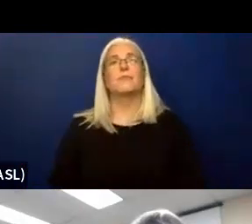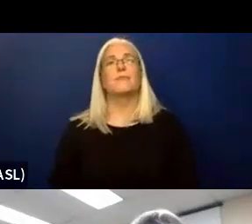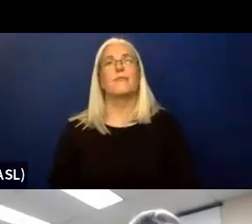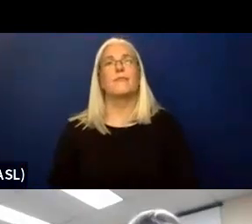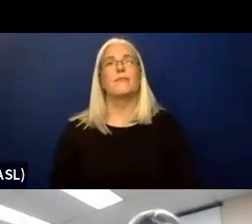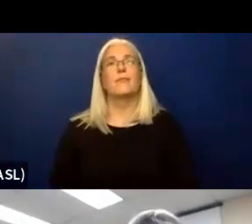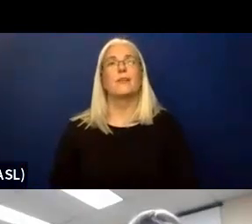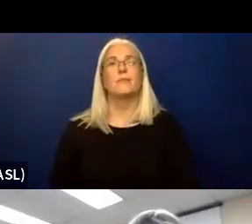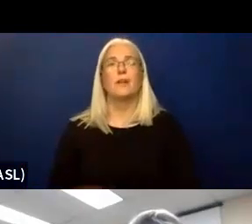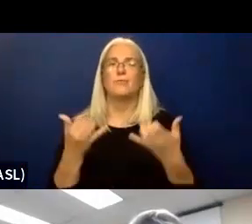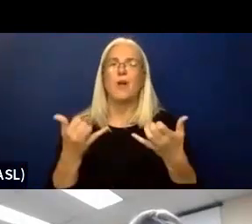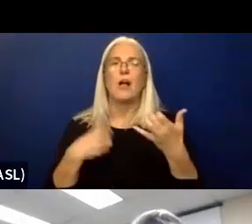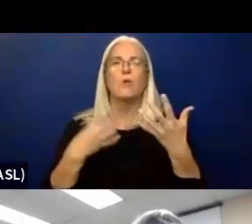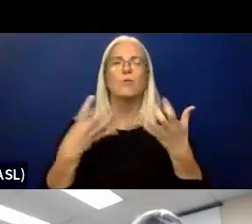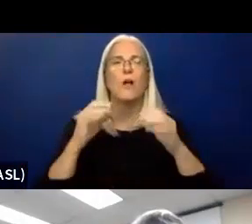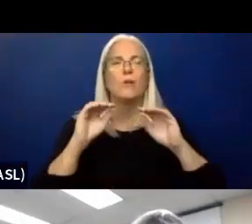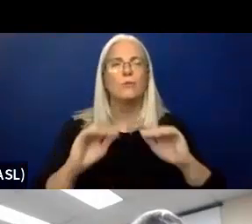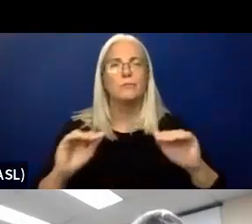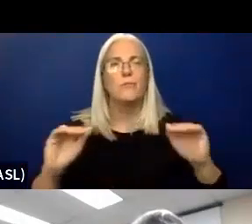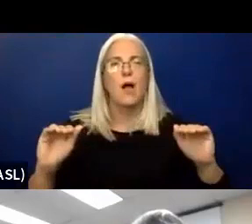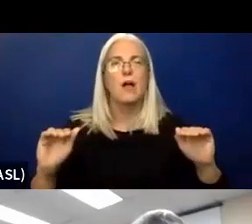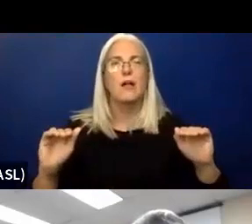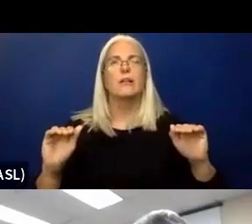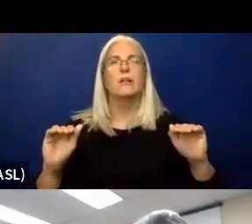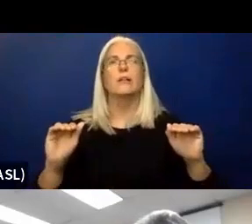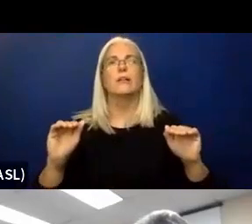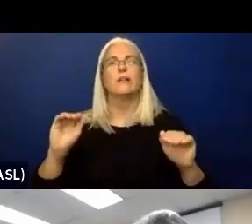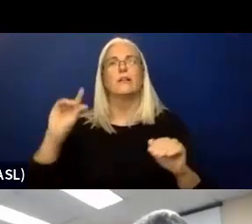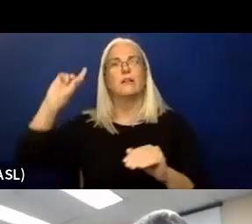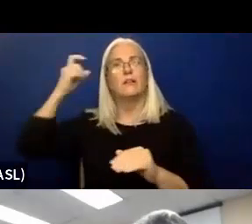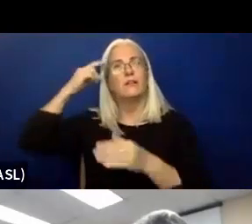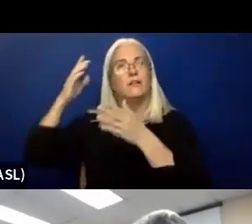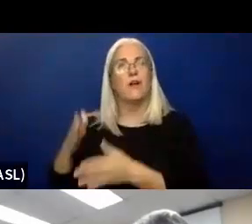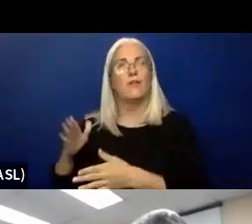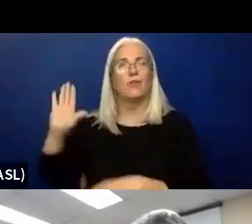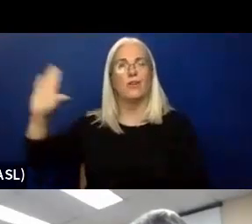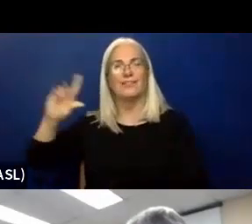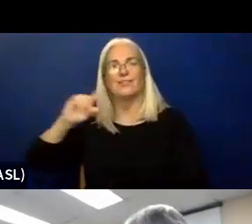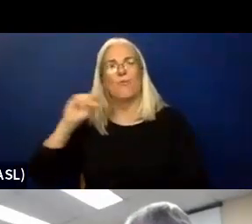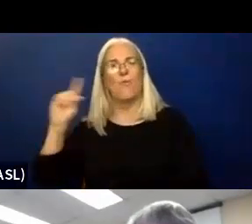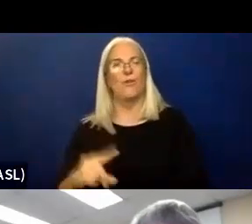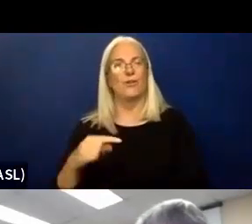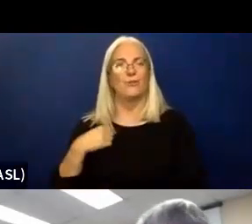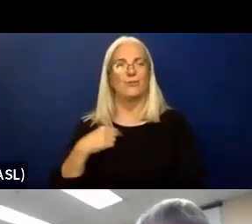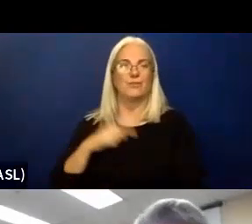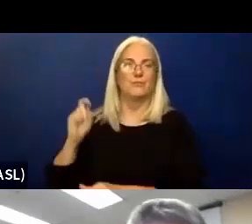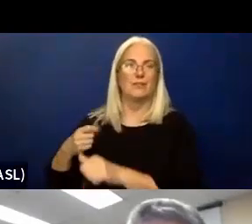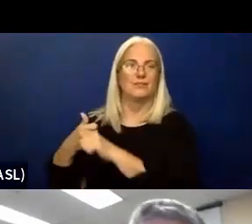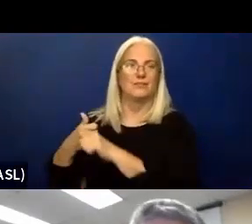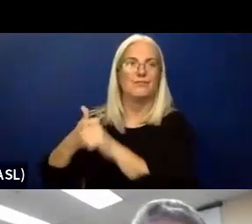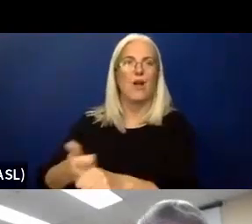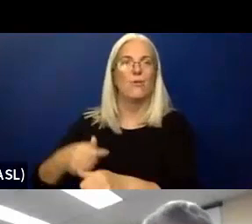that, you know, we are under the order of the governor, and being in the purple tier fairly solidly still at this